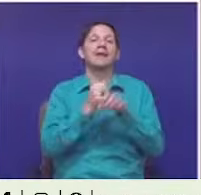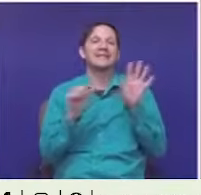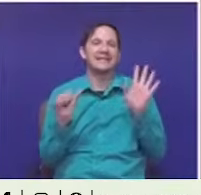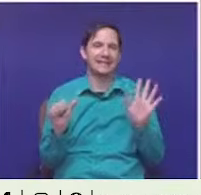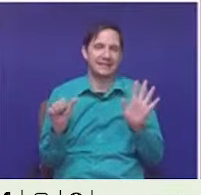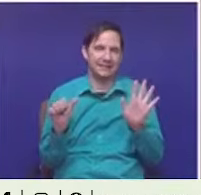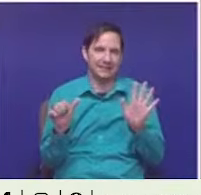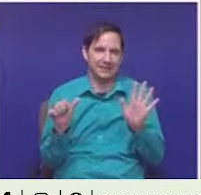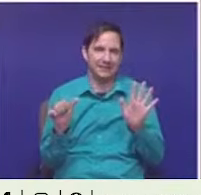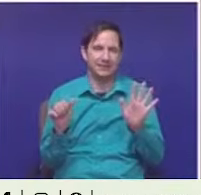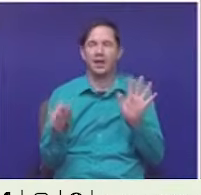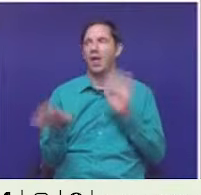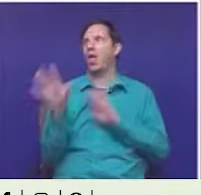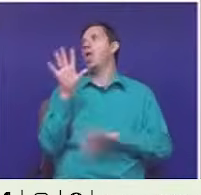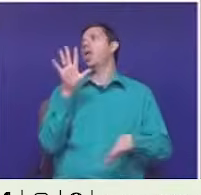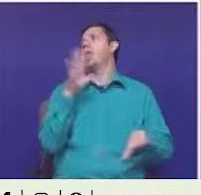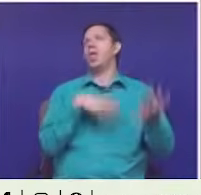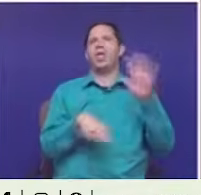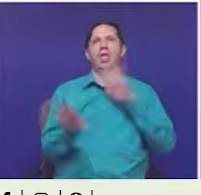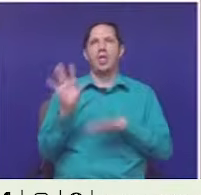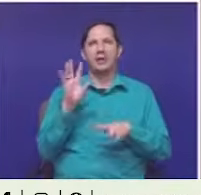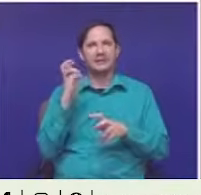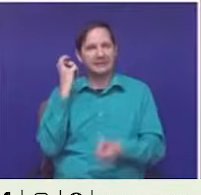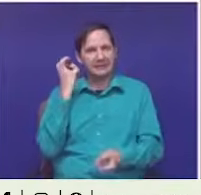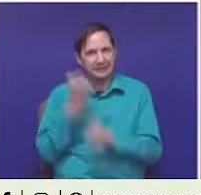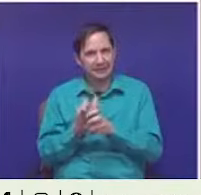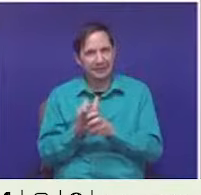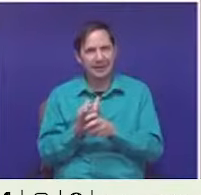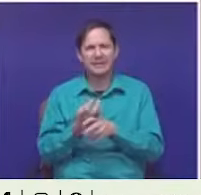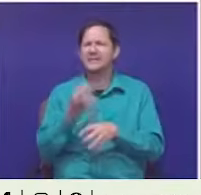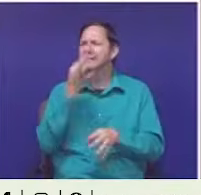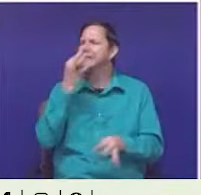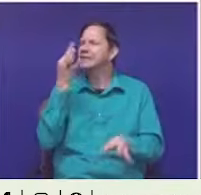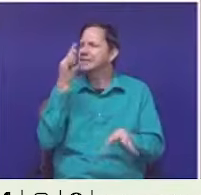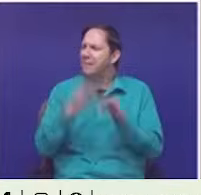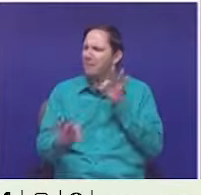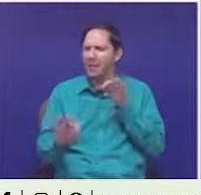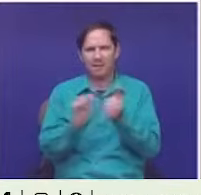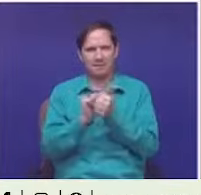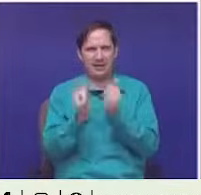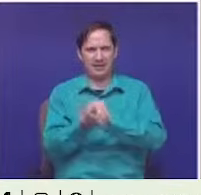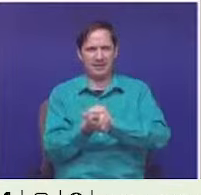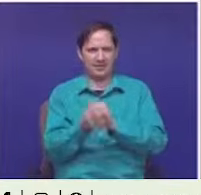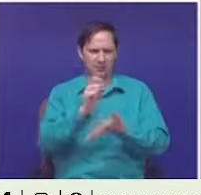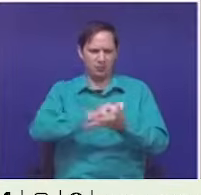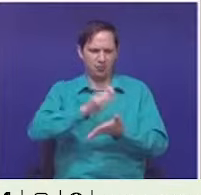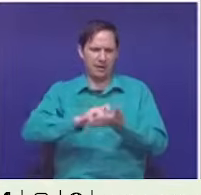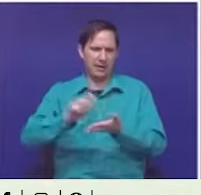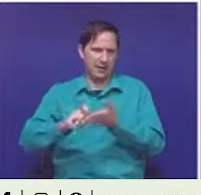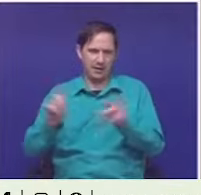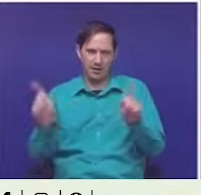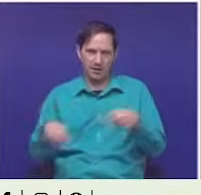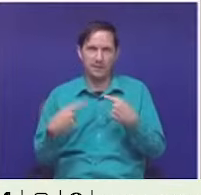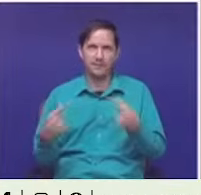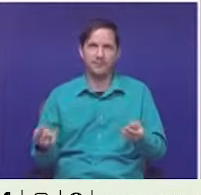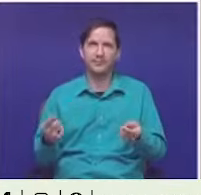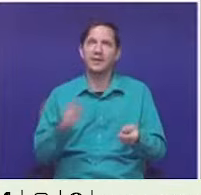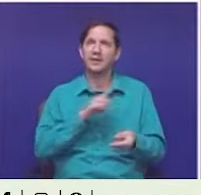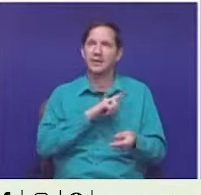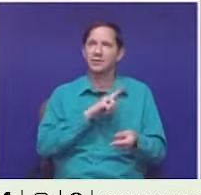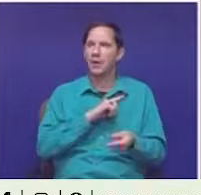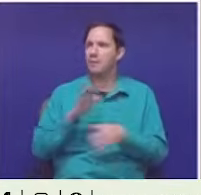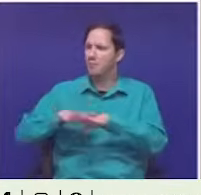completely battle to write even a simple maths paper. Then that's why people ask me, why aren't children taking up more maths and